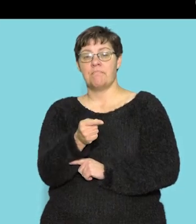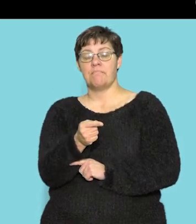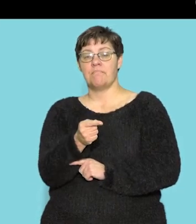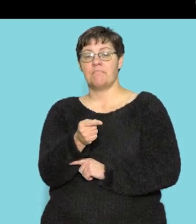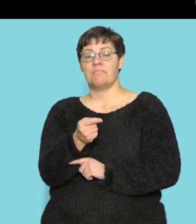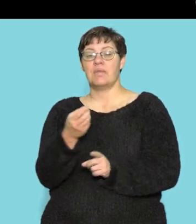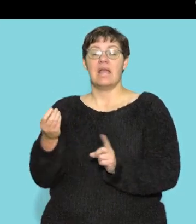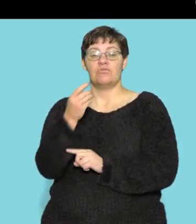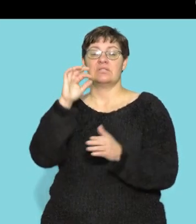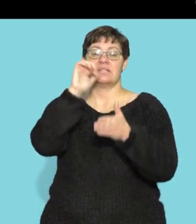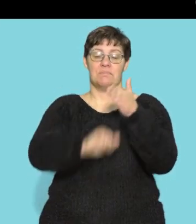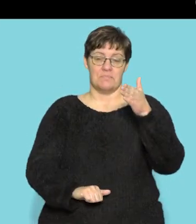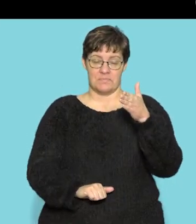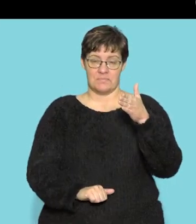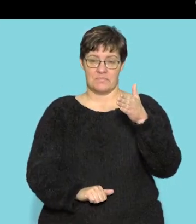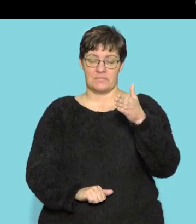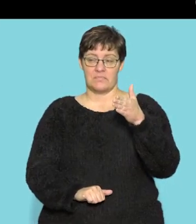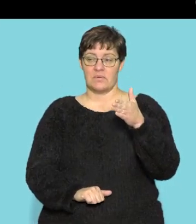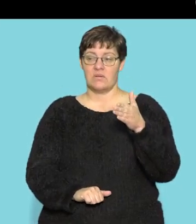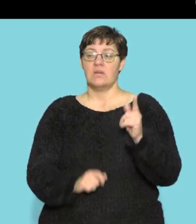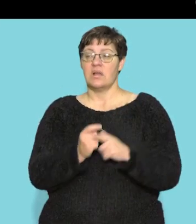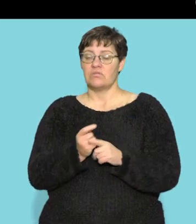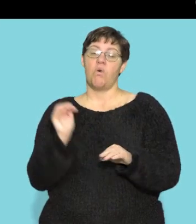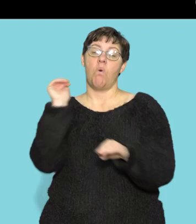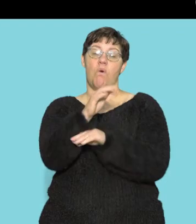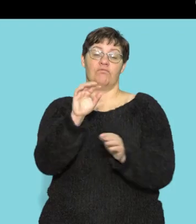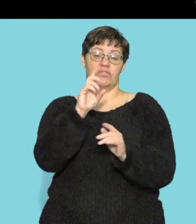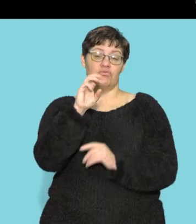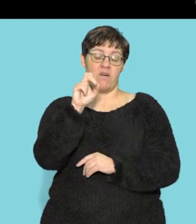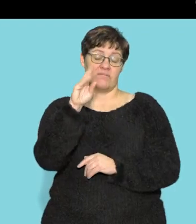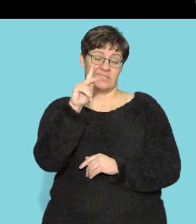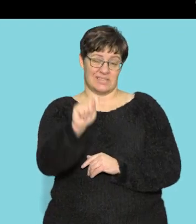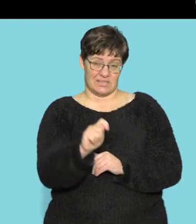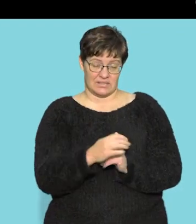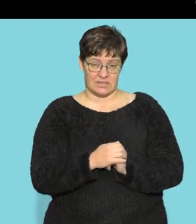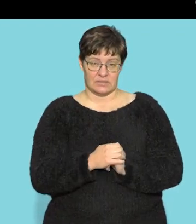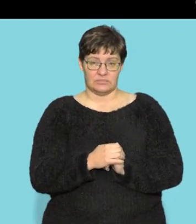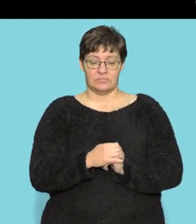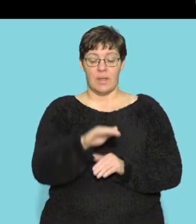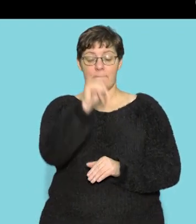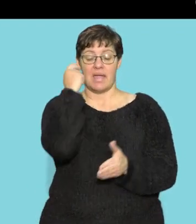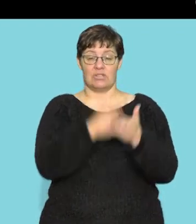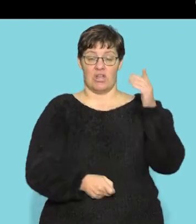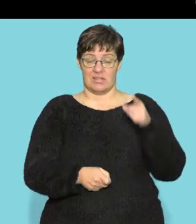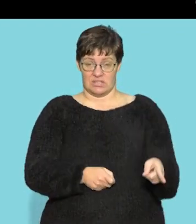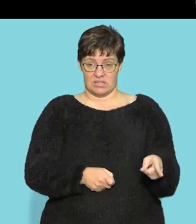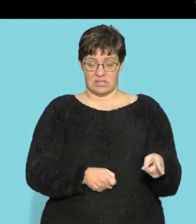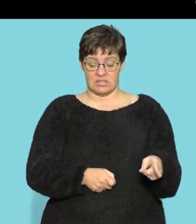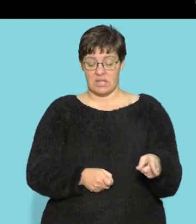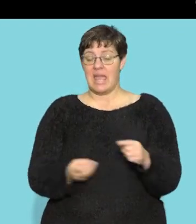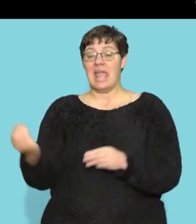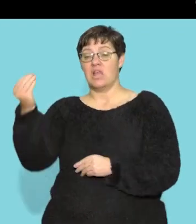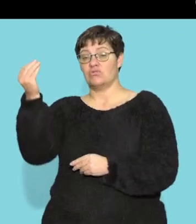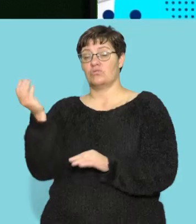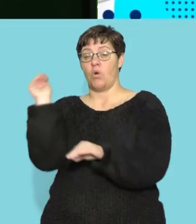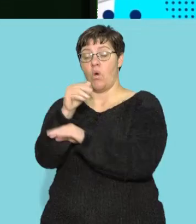the interest that was debited, which is actually your interest on overdraft. Now, bank charges and interest